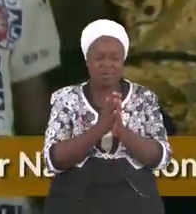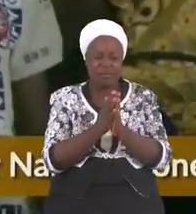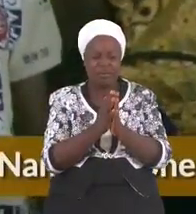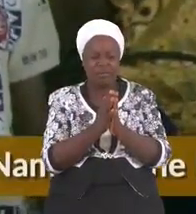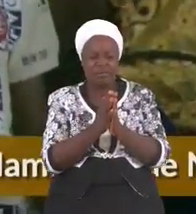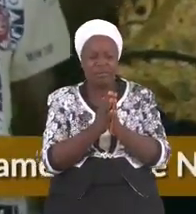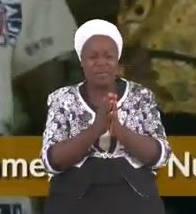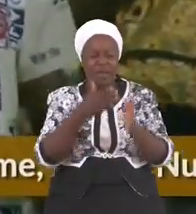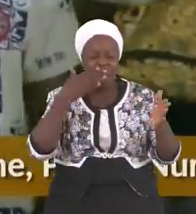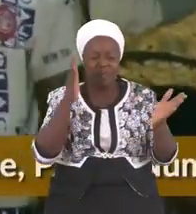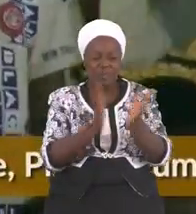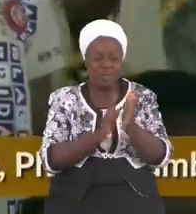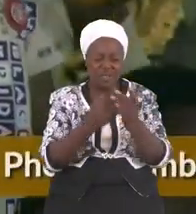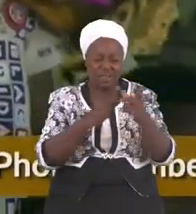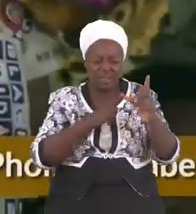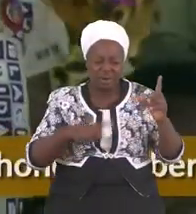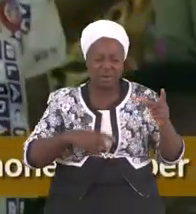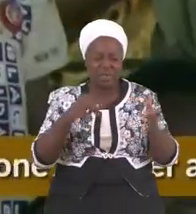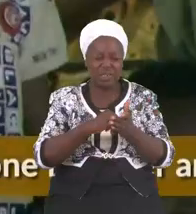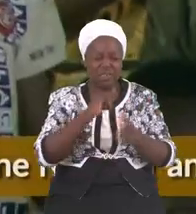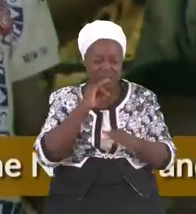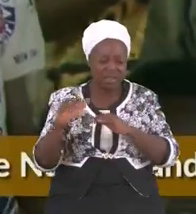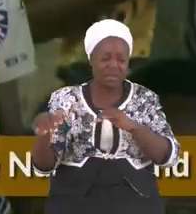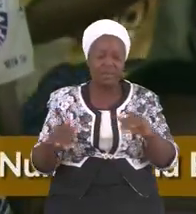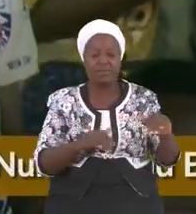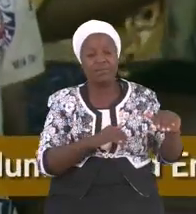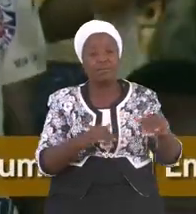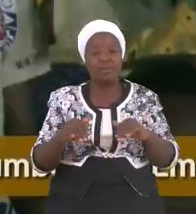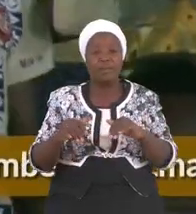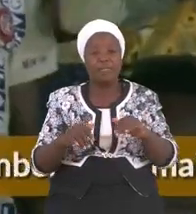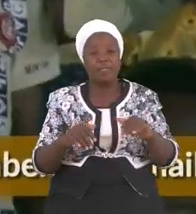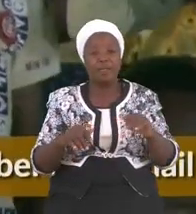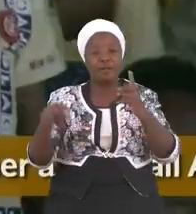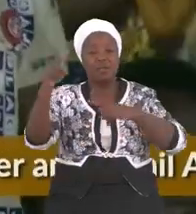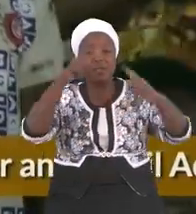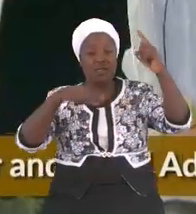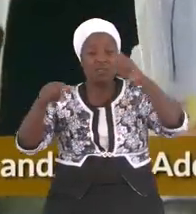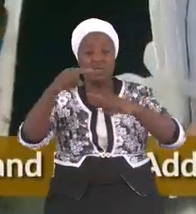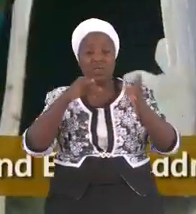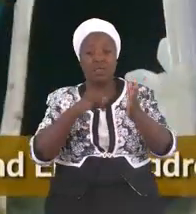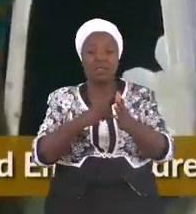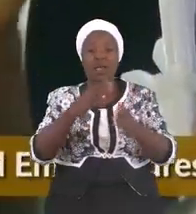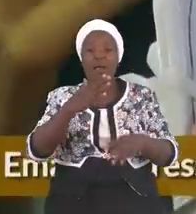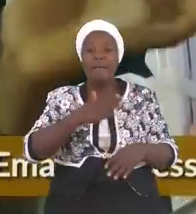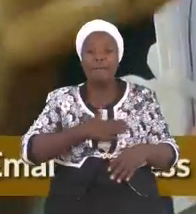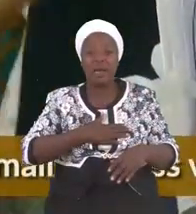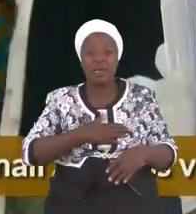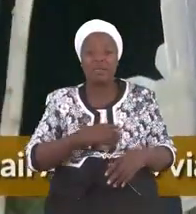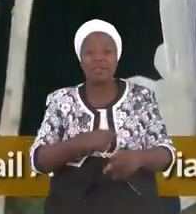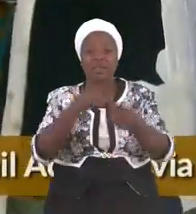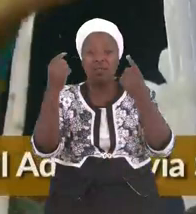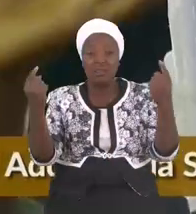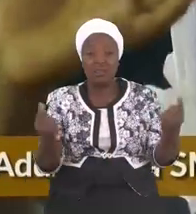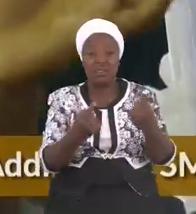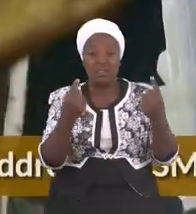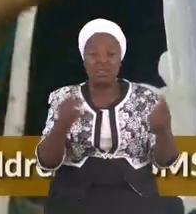Praise the Lord, it is done. Say, my sins are forgiven. Say it